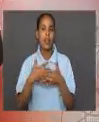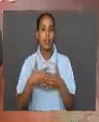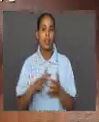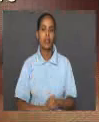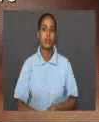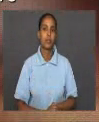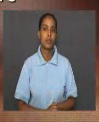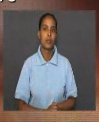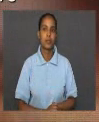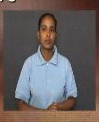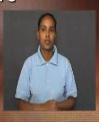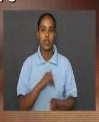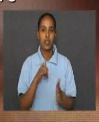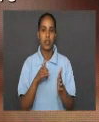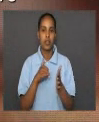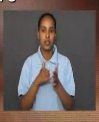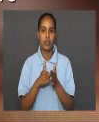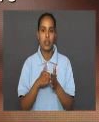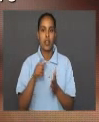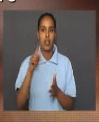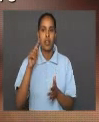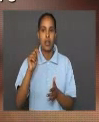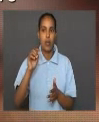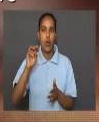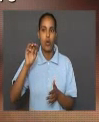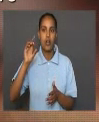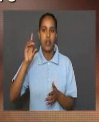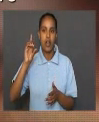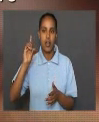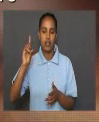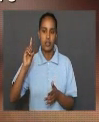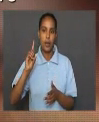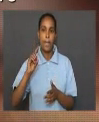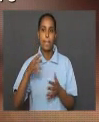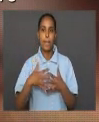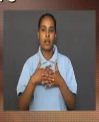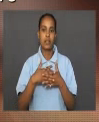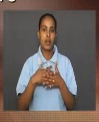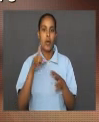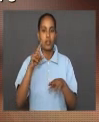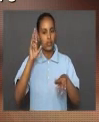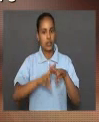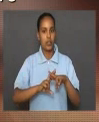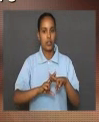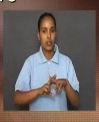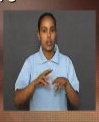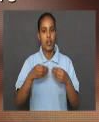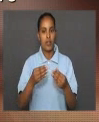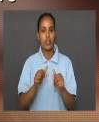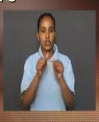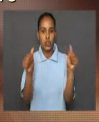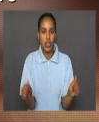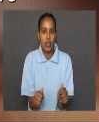materials. It is a thermoset material, which once it is set into a given